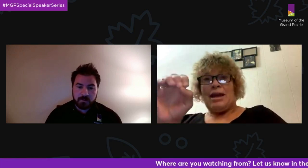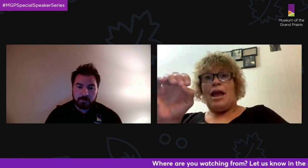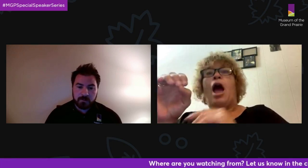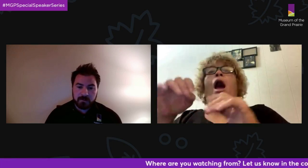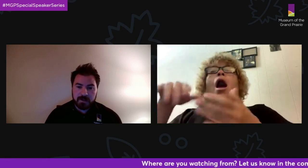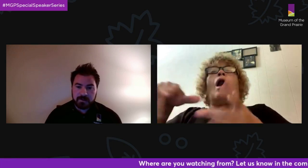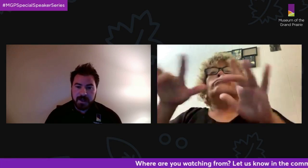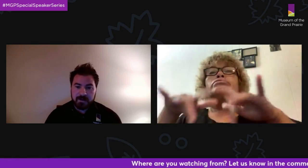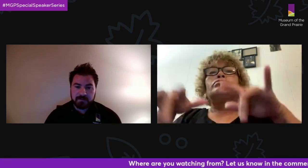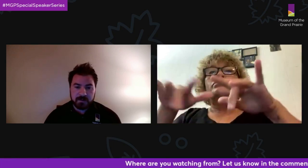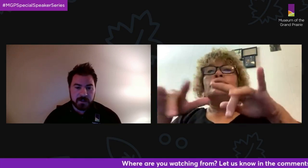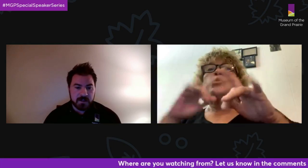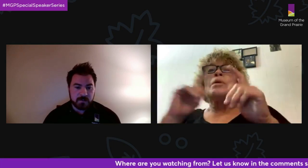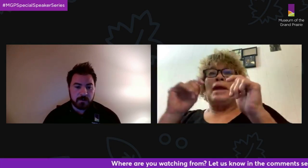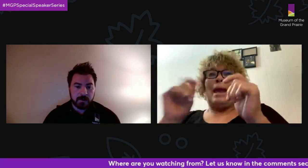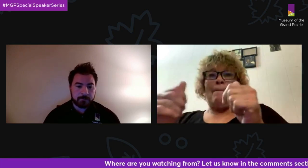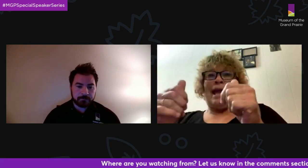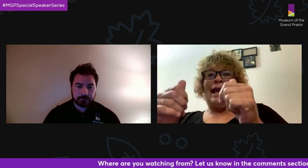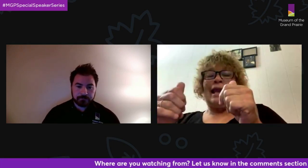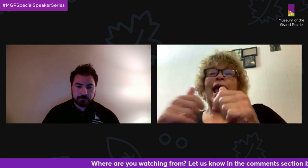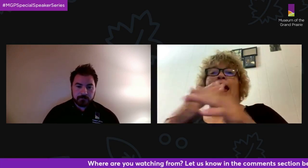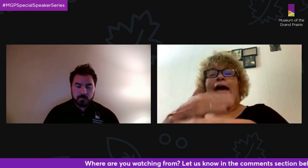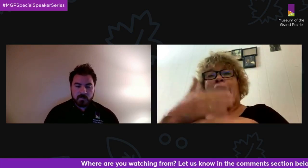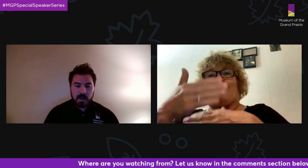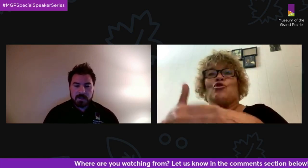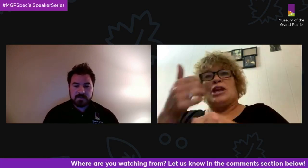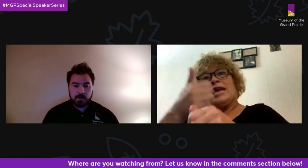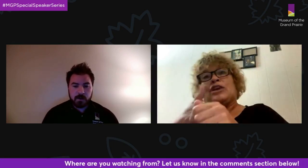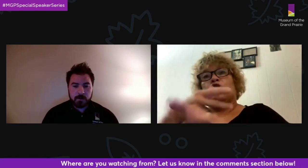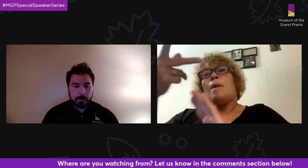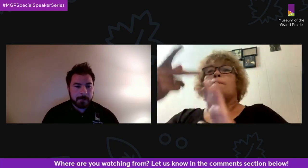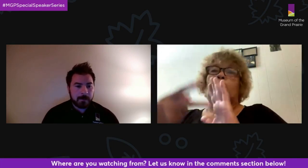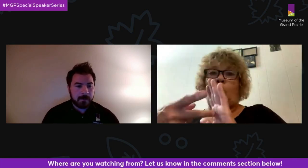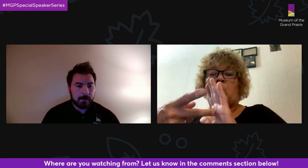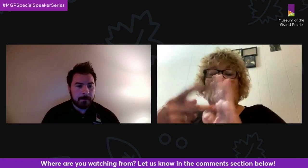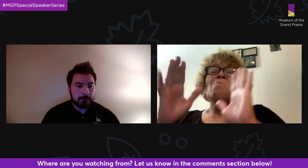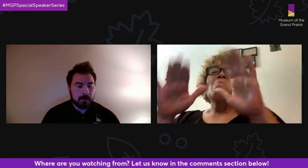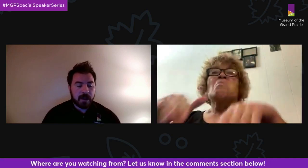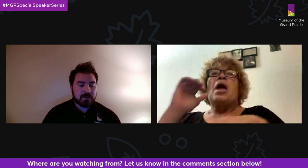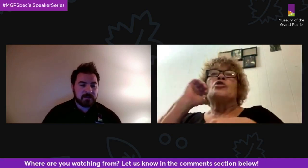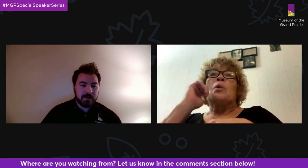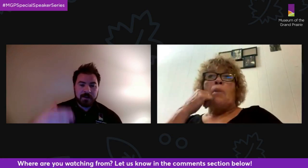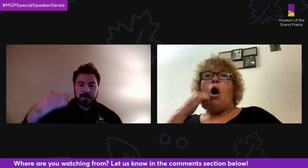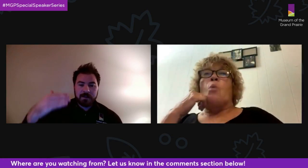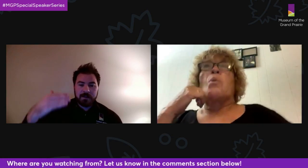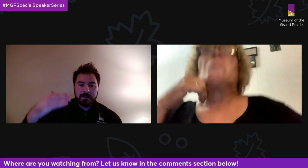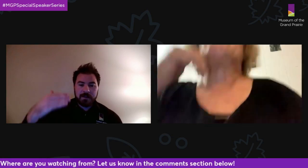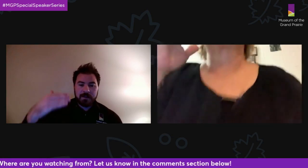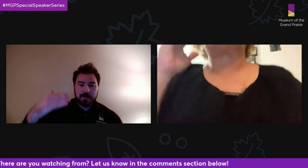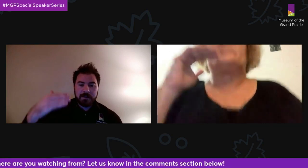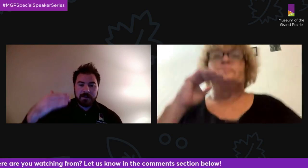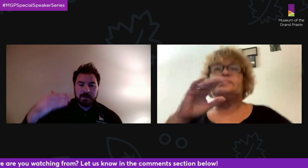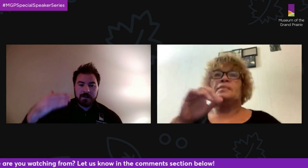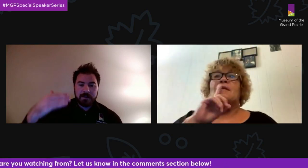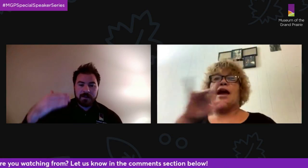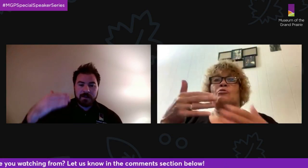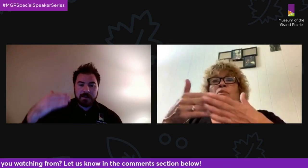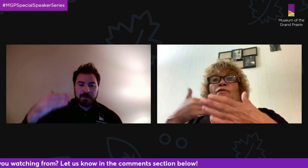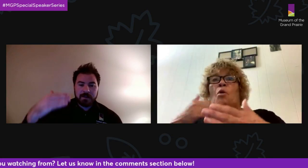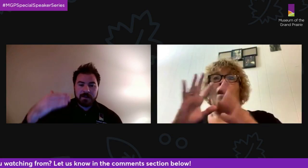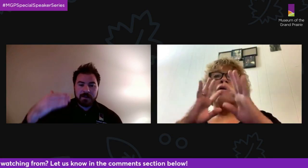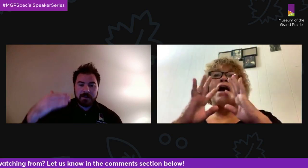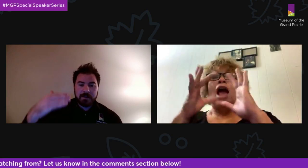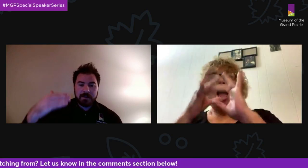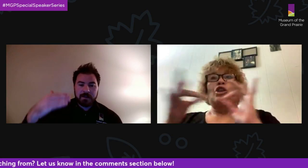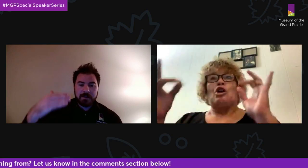recordings will be available immediately after each program. Tomorrow, Actually, before I talk about some virtual